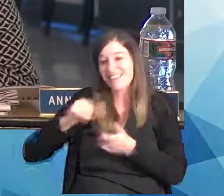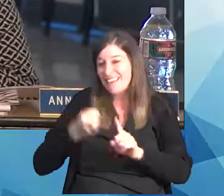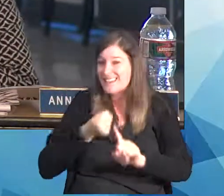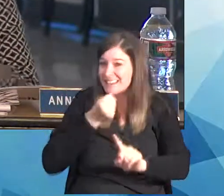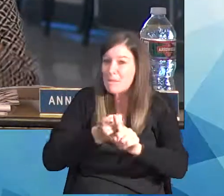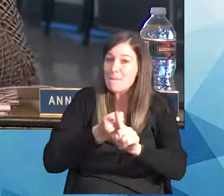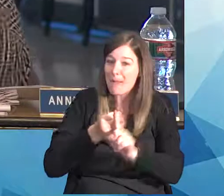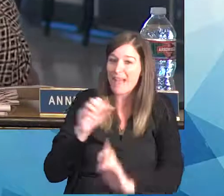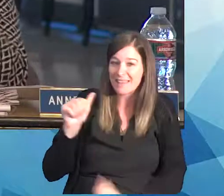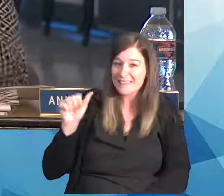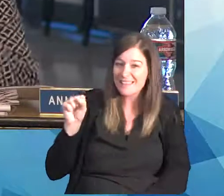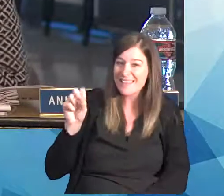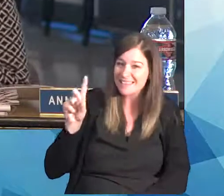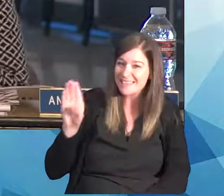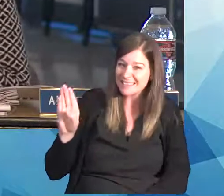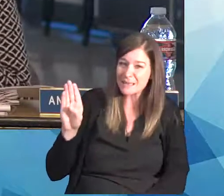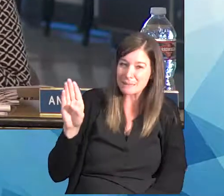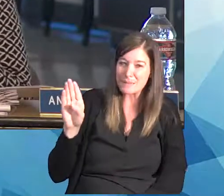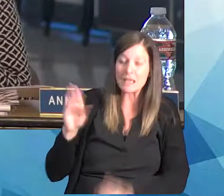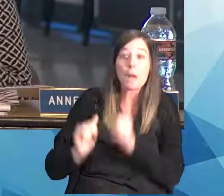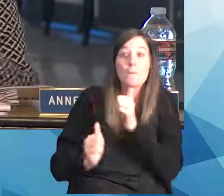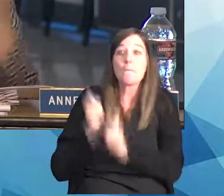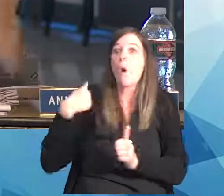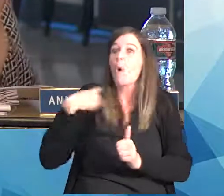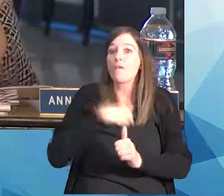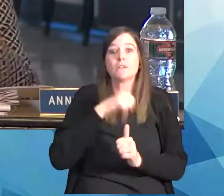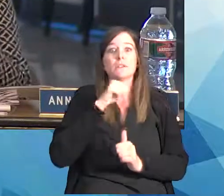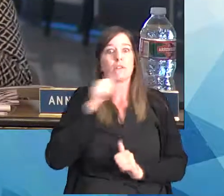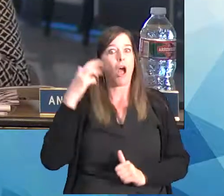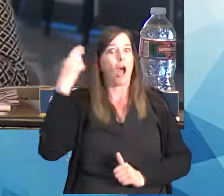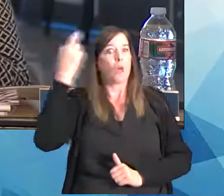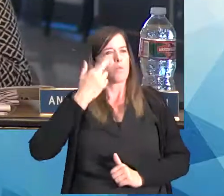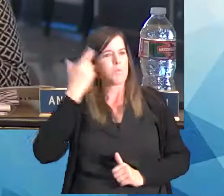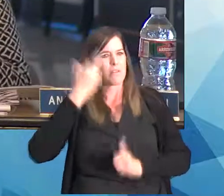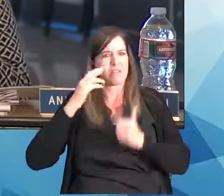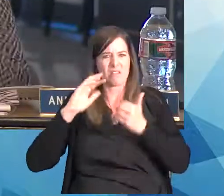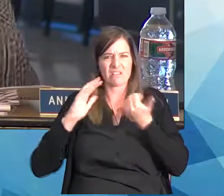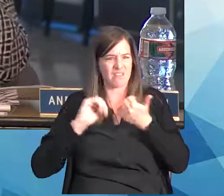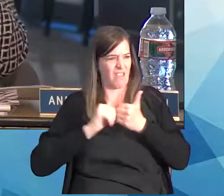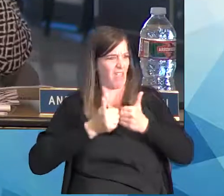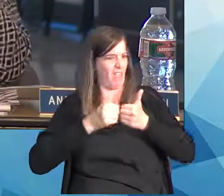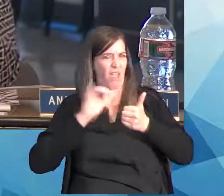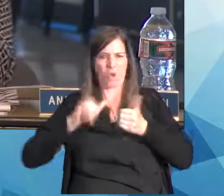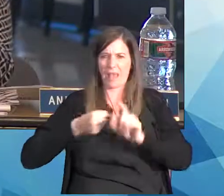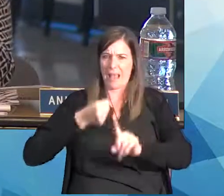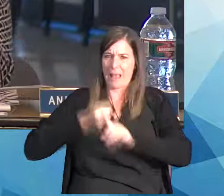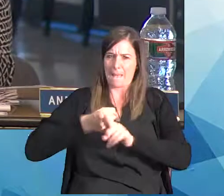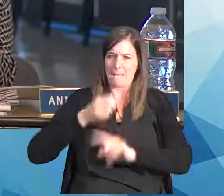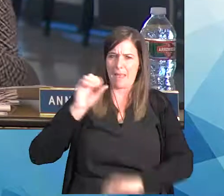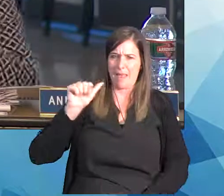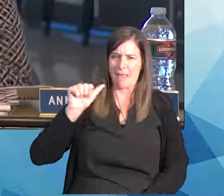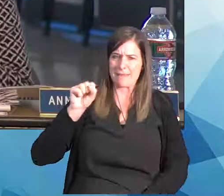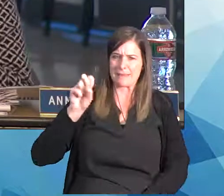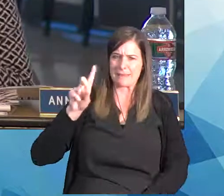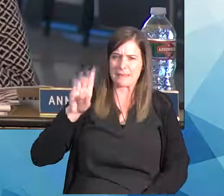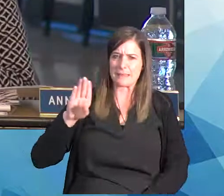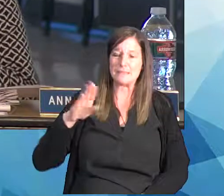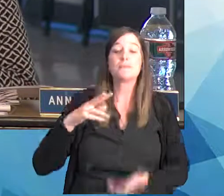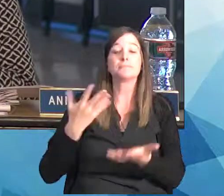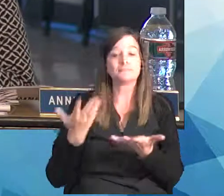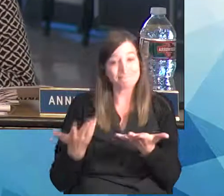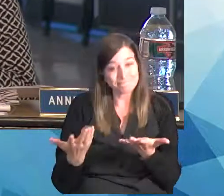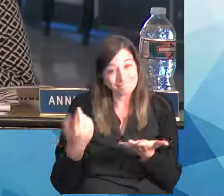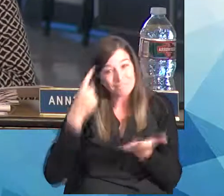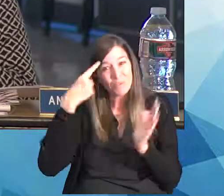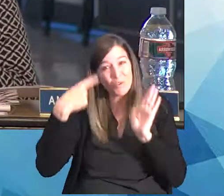us never even think about. And what do I mean by that? Well, for example,